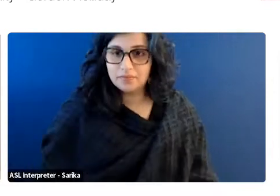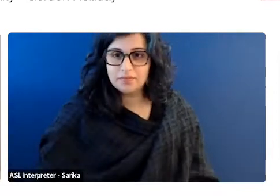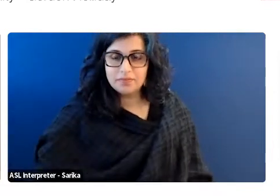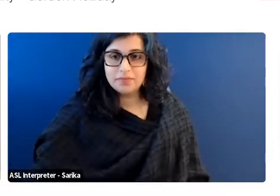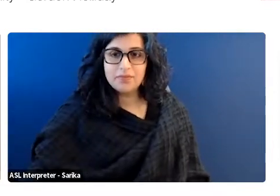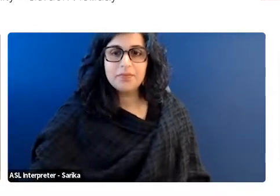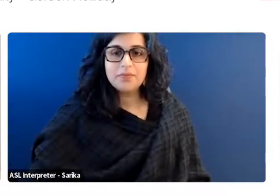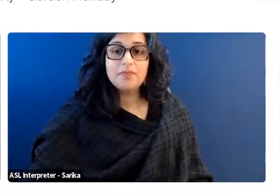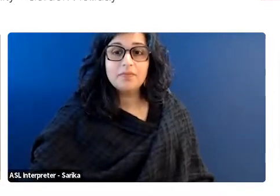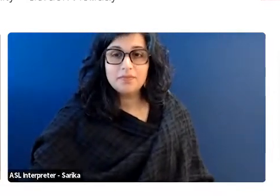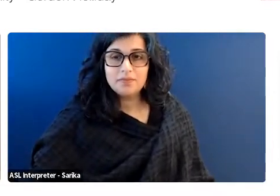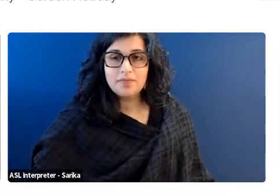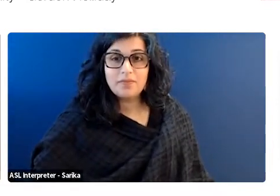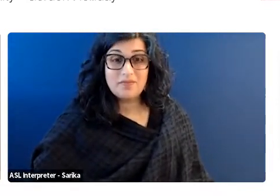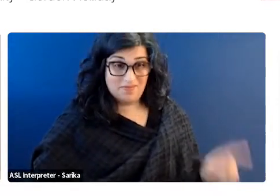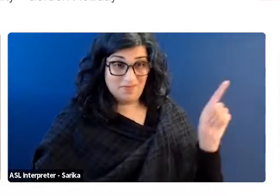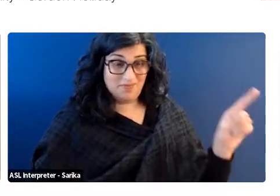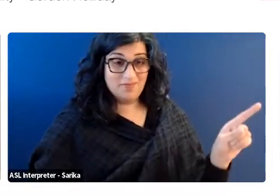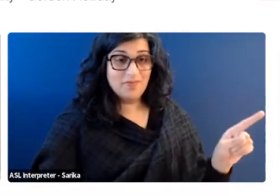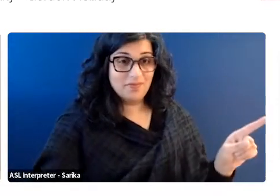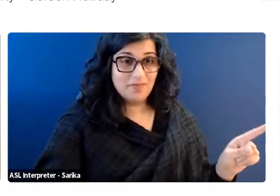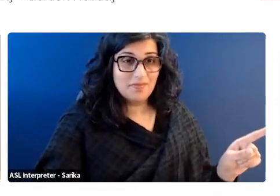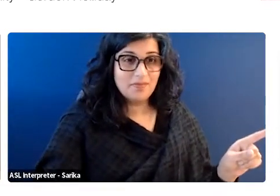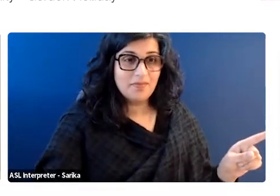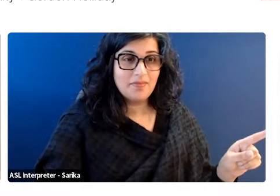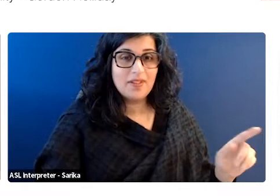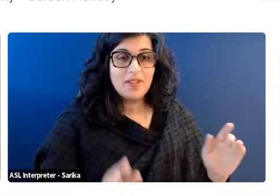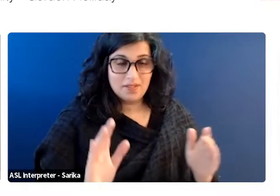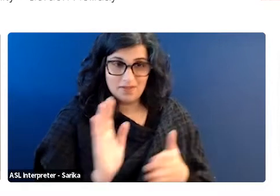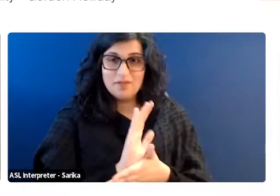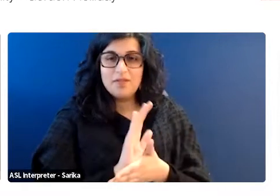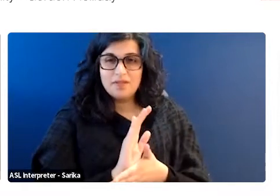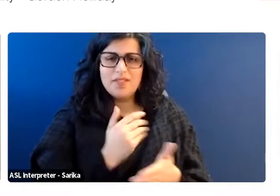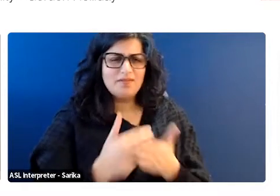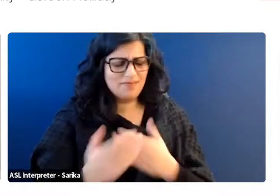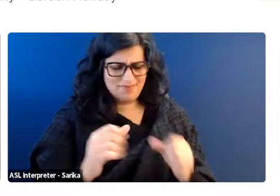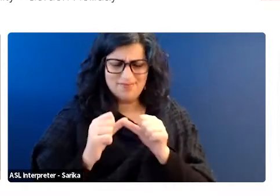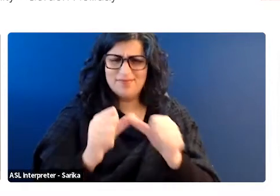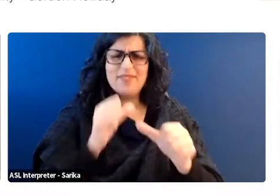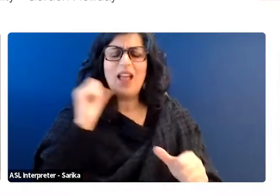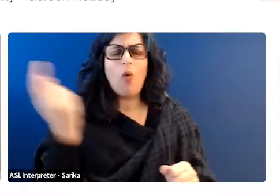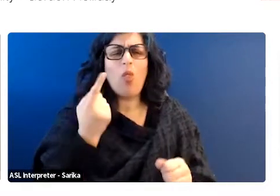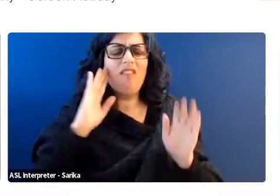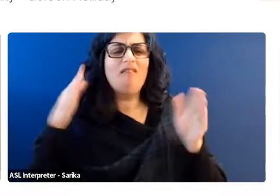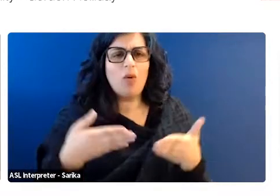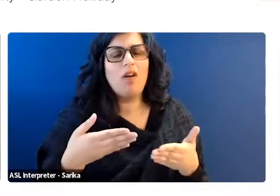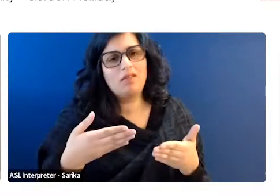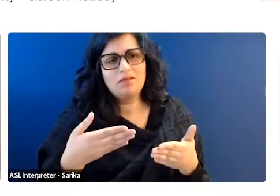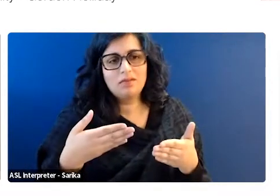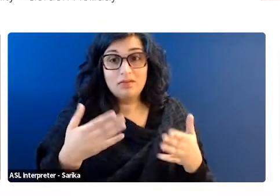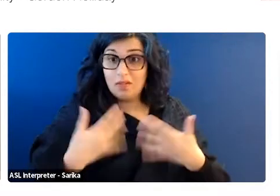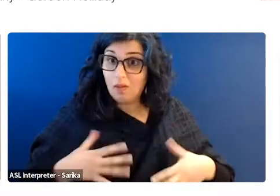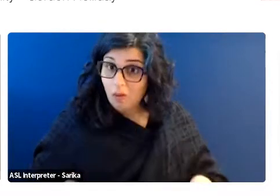So here in this video, I pretty much show that, even in sustainability, it's not just focused on just the